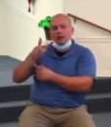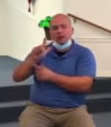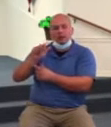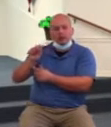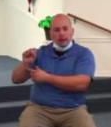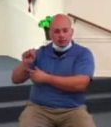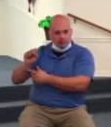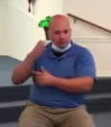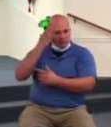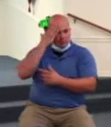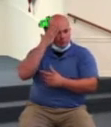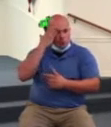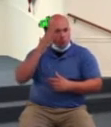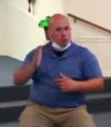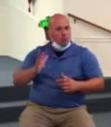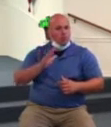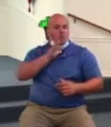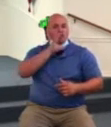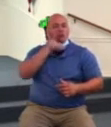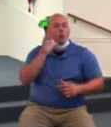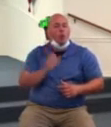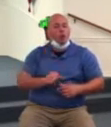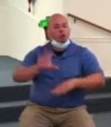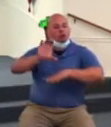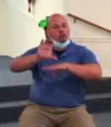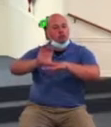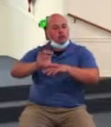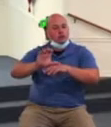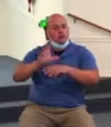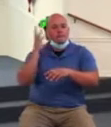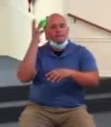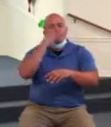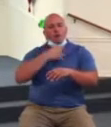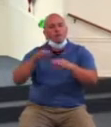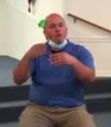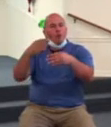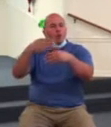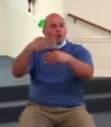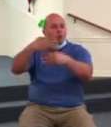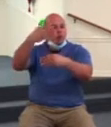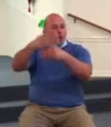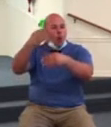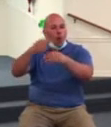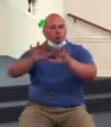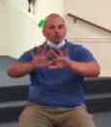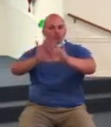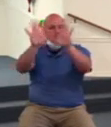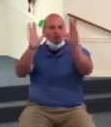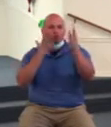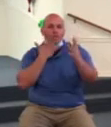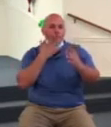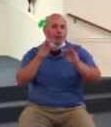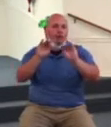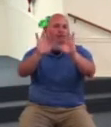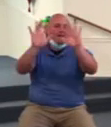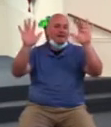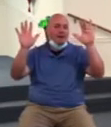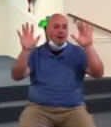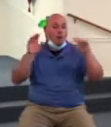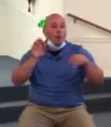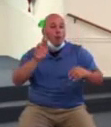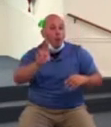Does it look like people sitting in a church service on Sunday morning when all their neighbors are sleeping in or